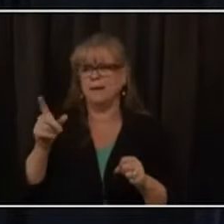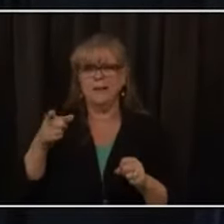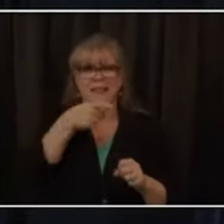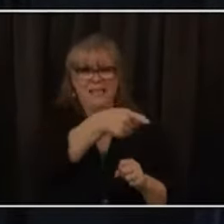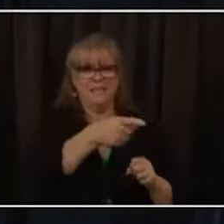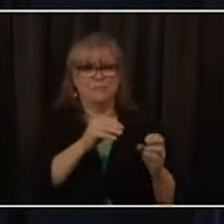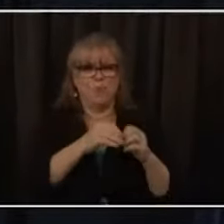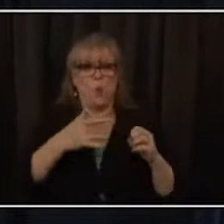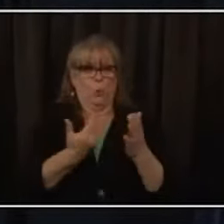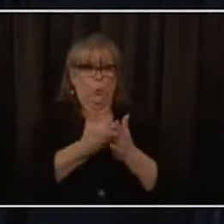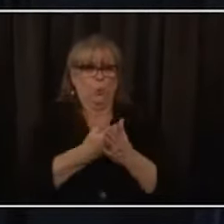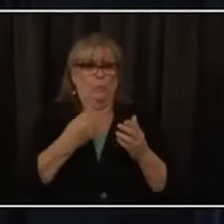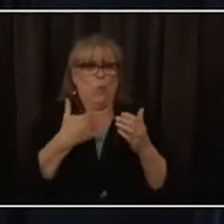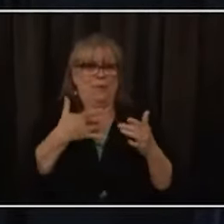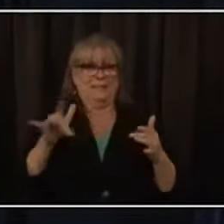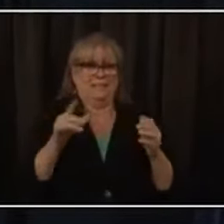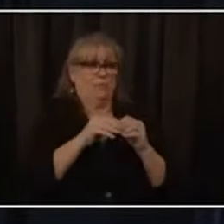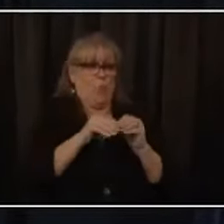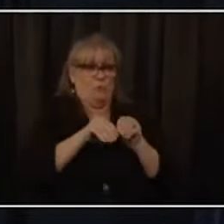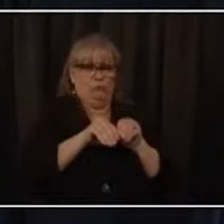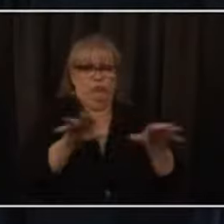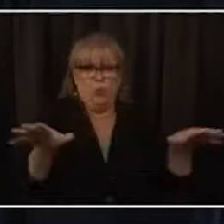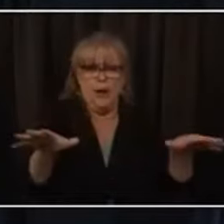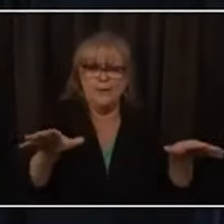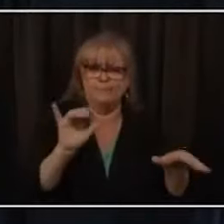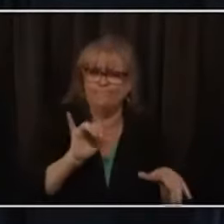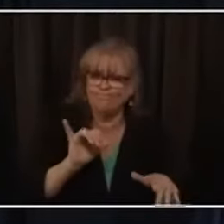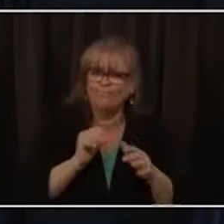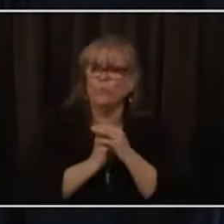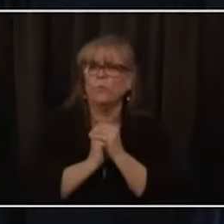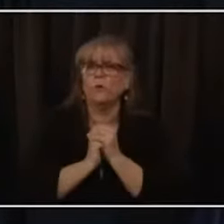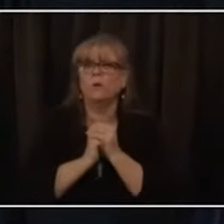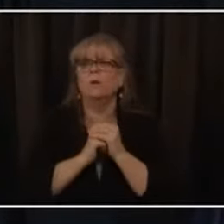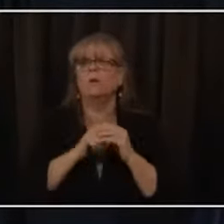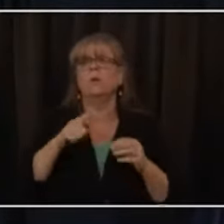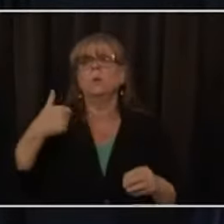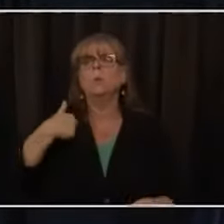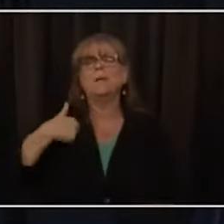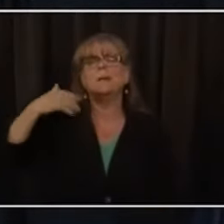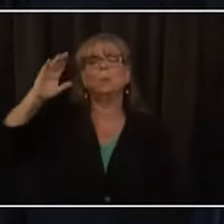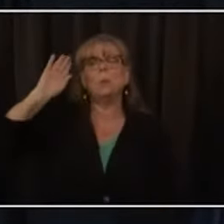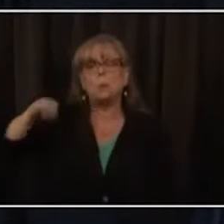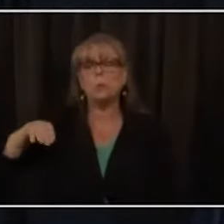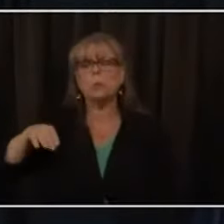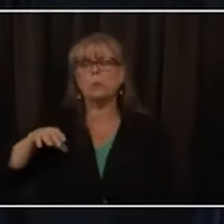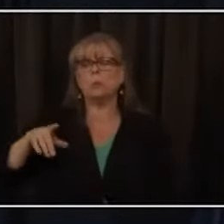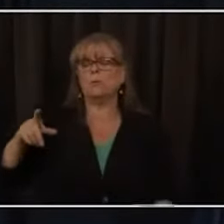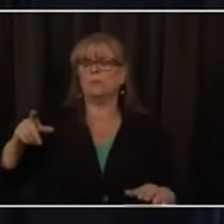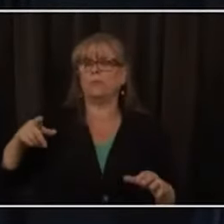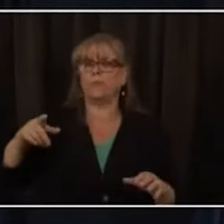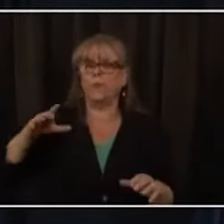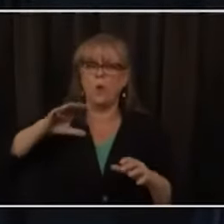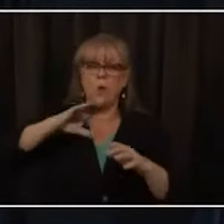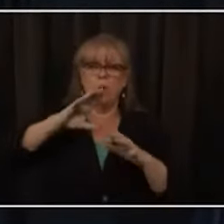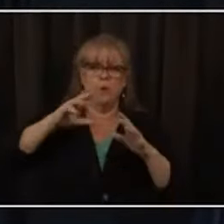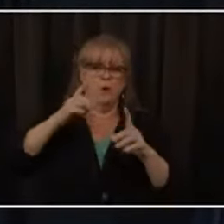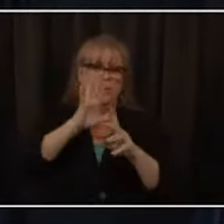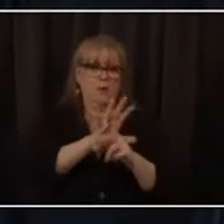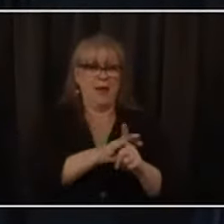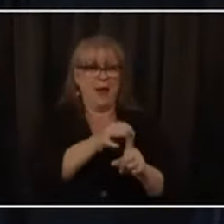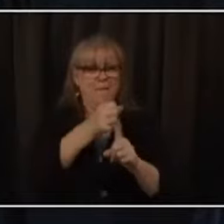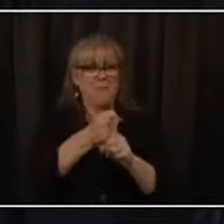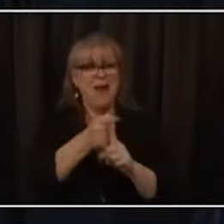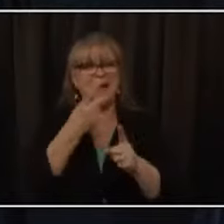Regardless of variants, overall we know that the long-term effects and deadly outcomes can still impact Coloradans of all ages, meaning if you are